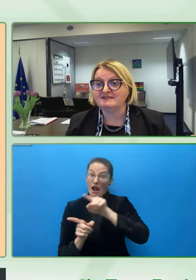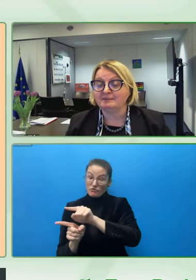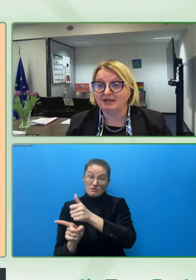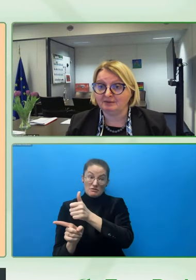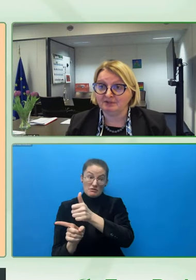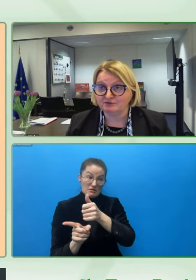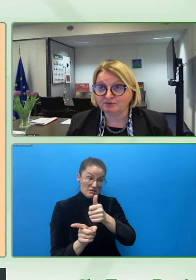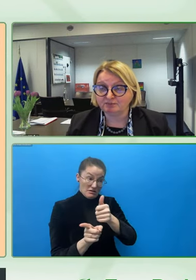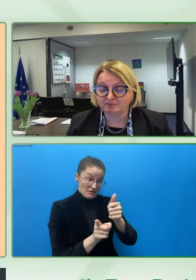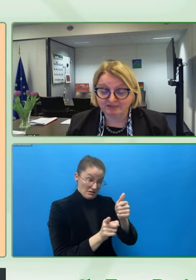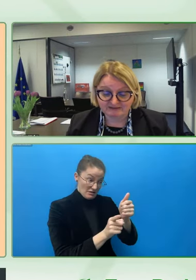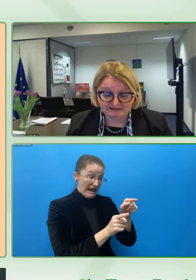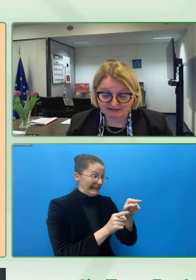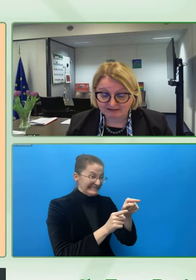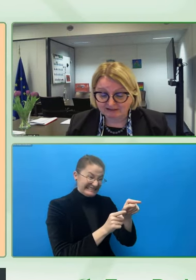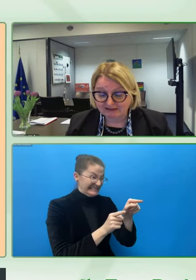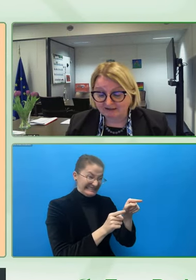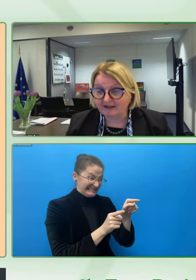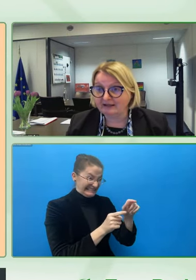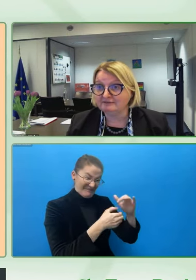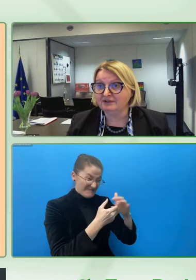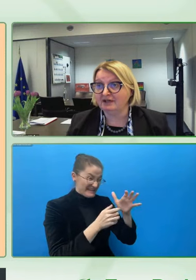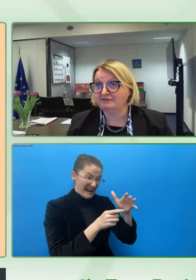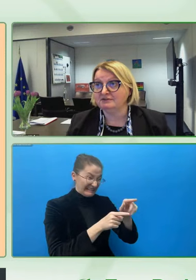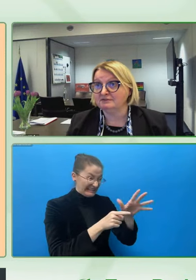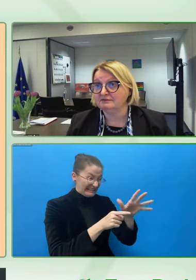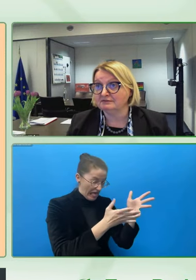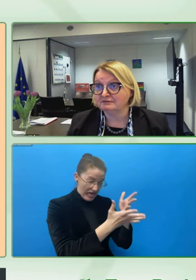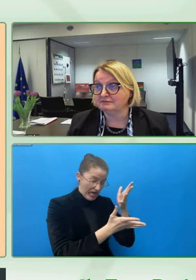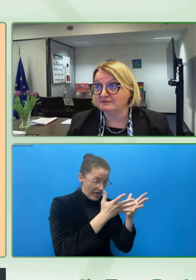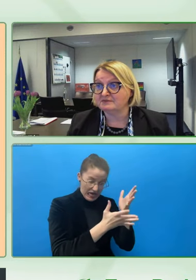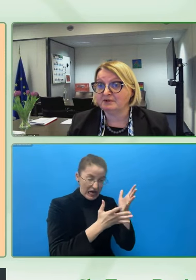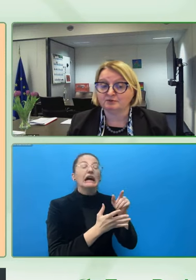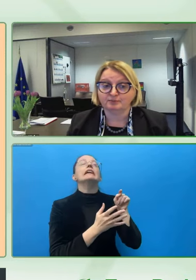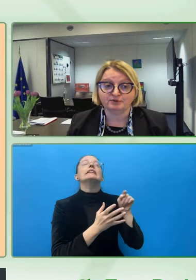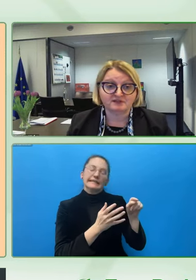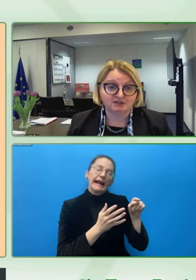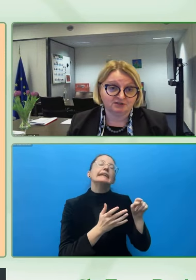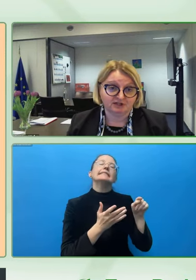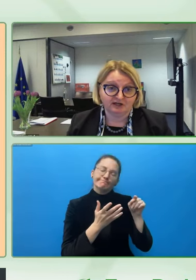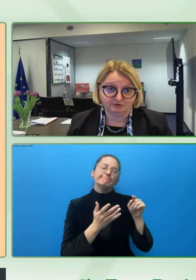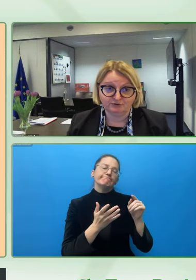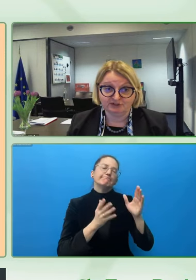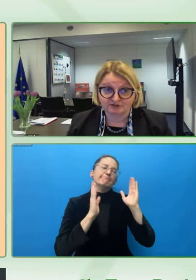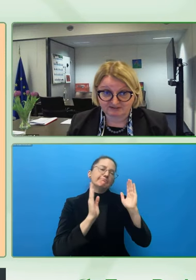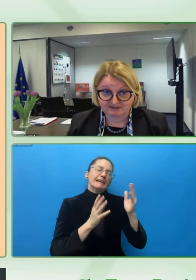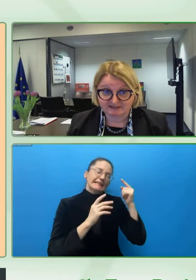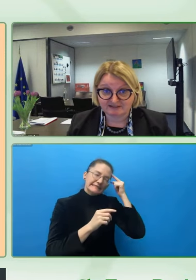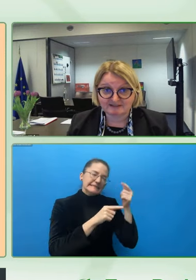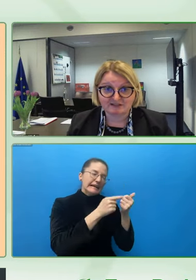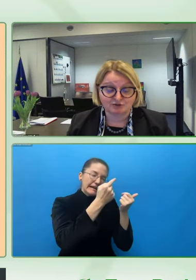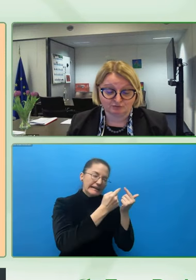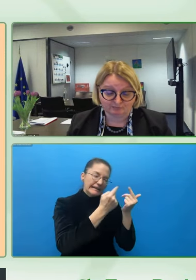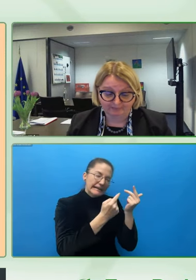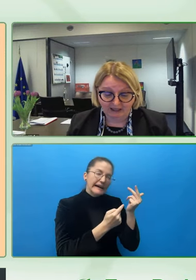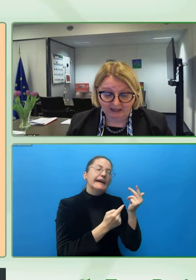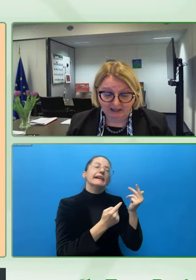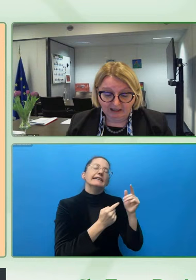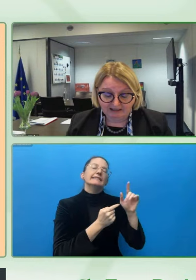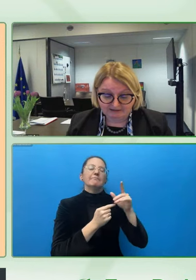if some elements would be missing, then we have a special procedure how to address this